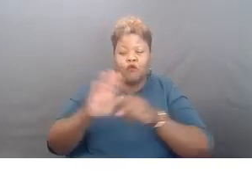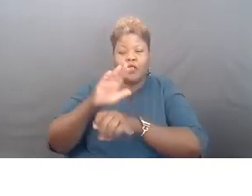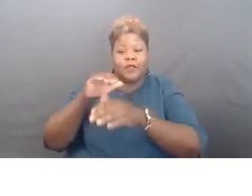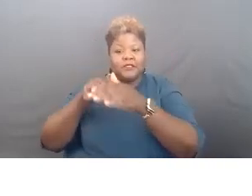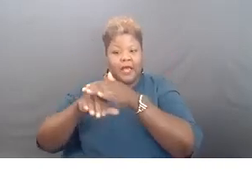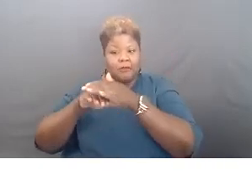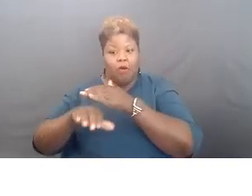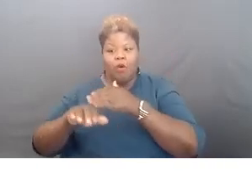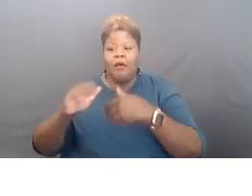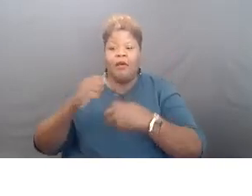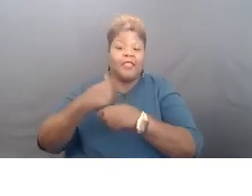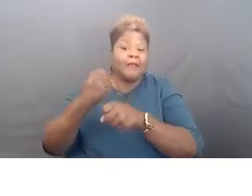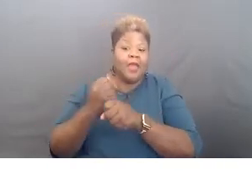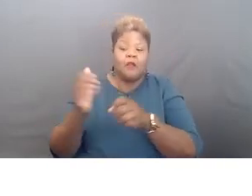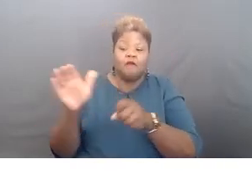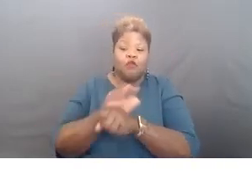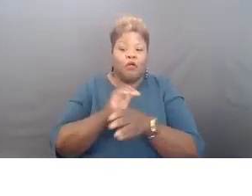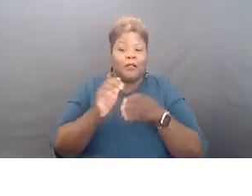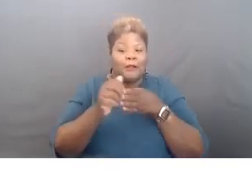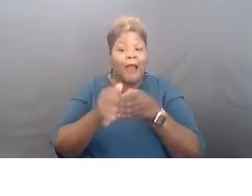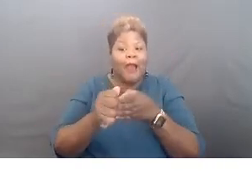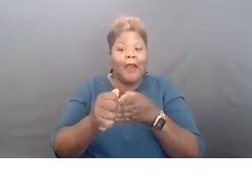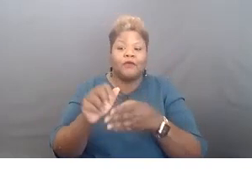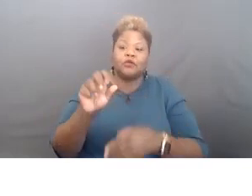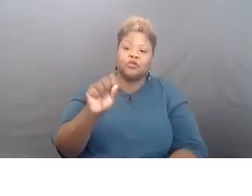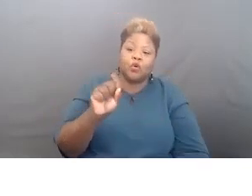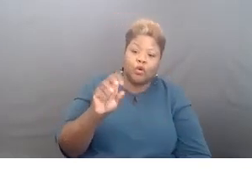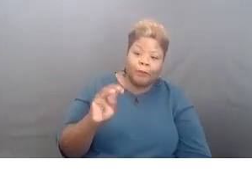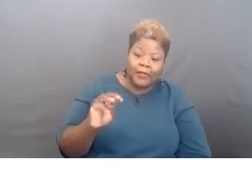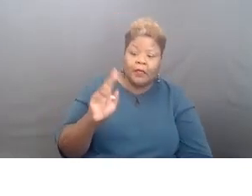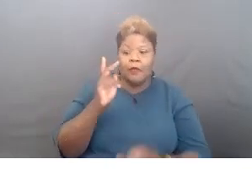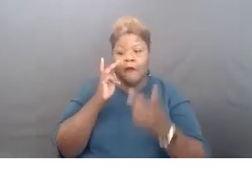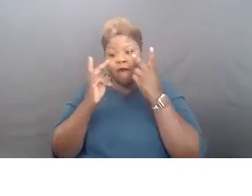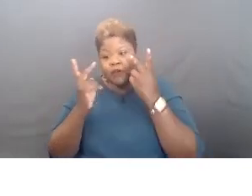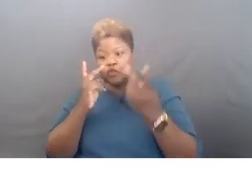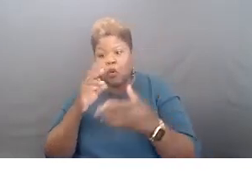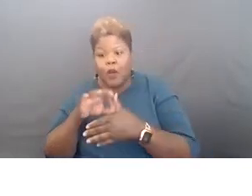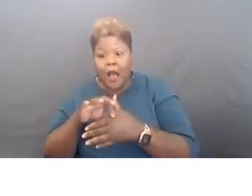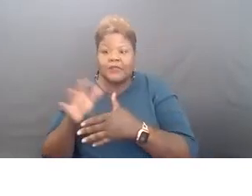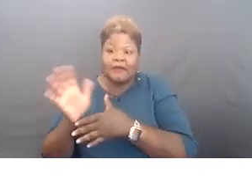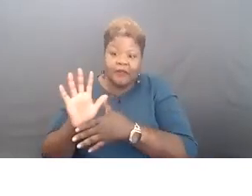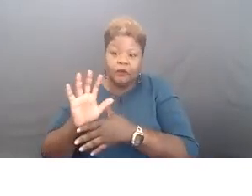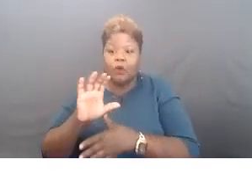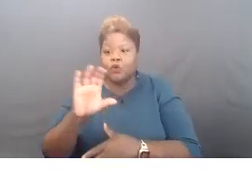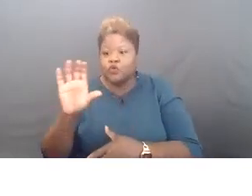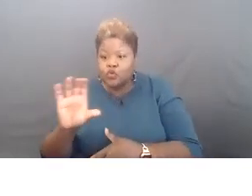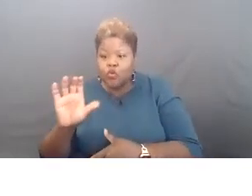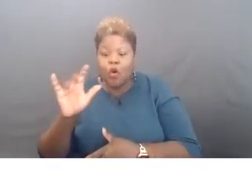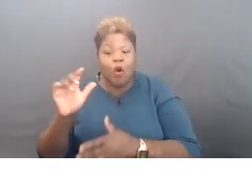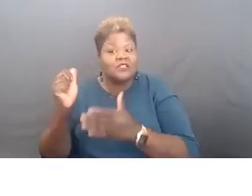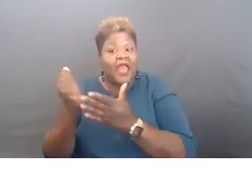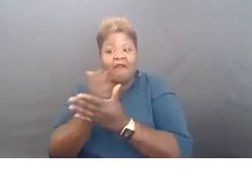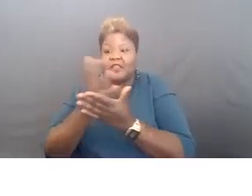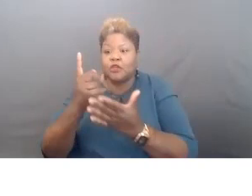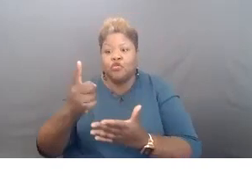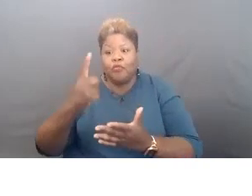created an entire accessibility guide for social media, visual content, videos, Zoom calls, literally everything you could think